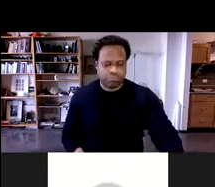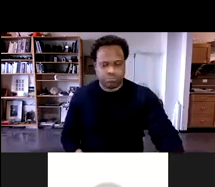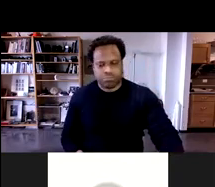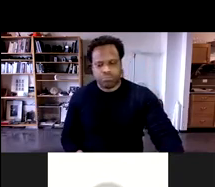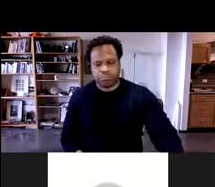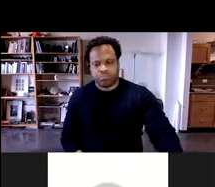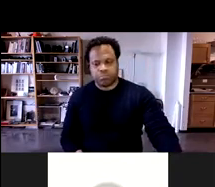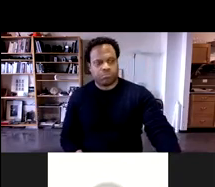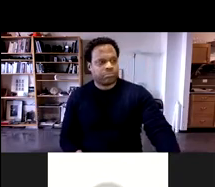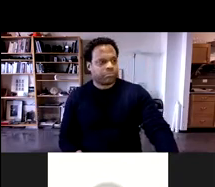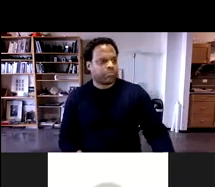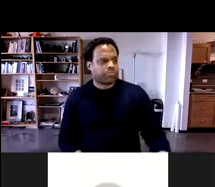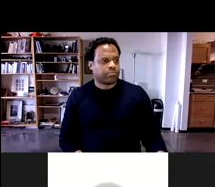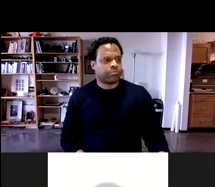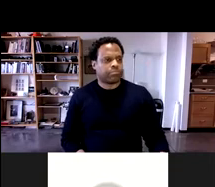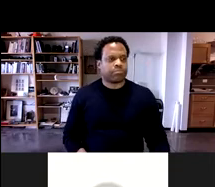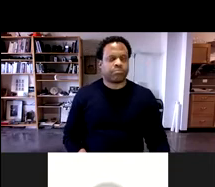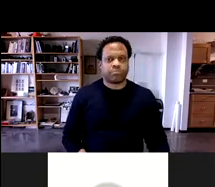their nose like it should be.